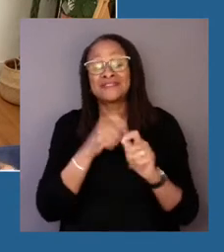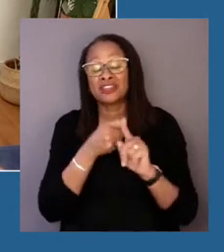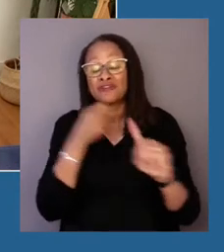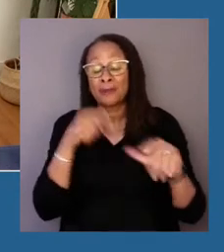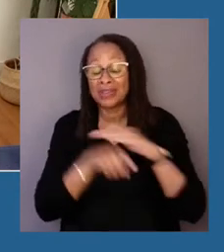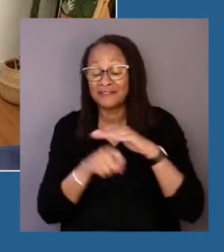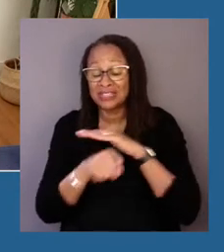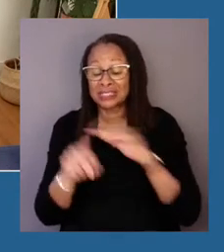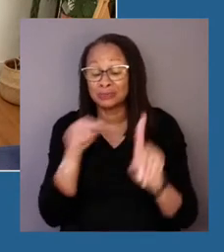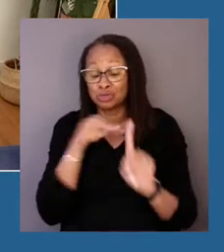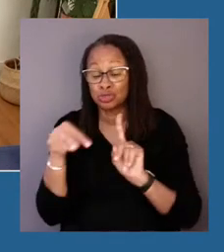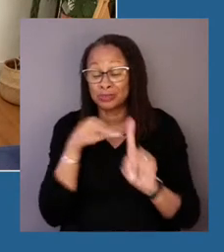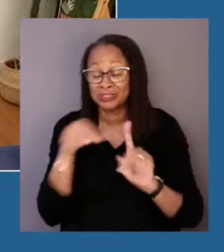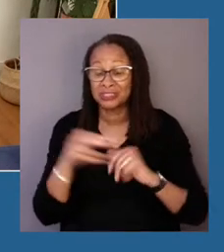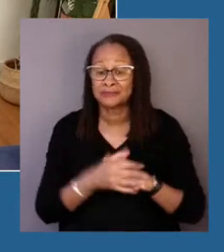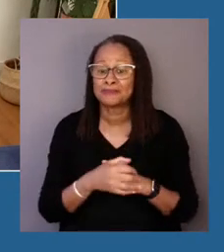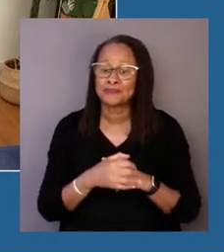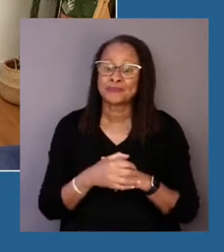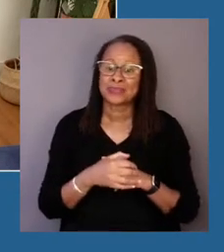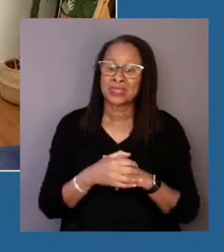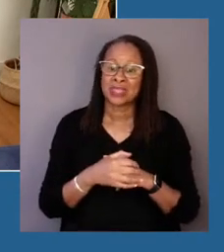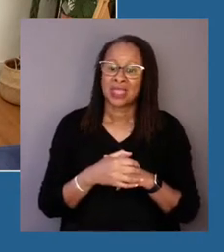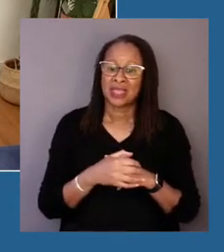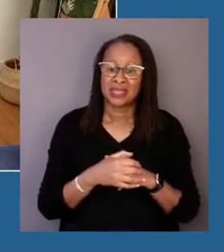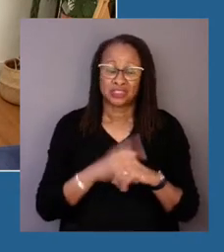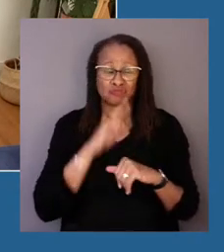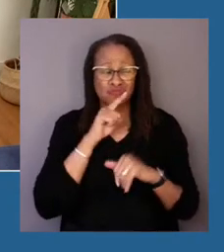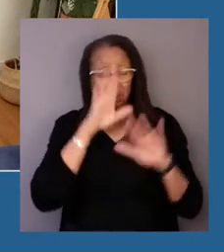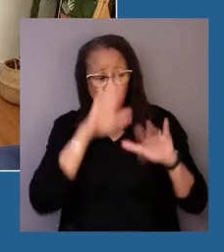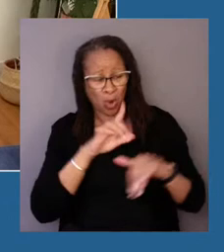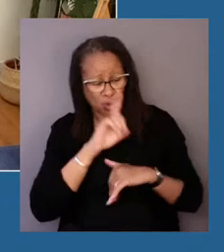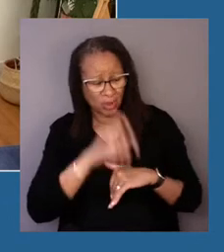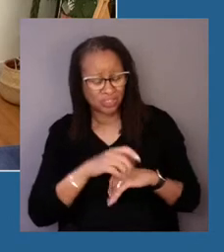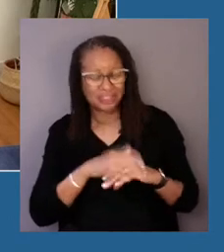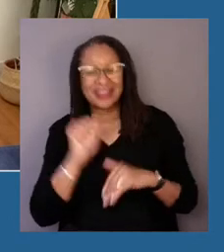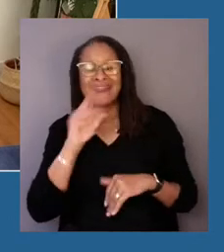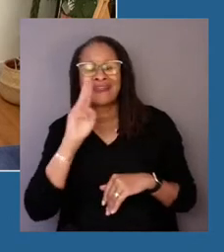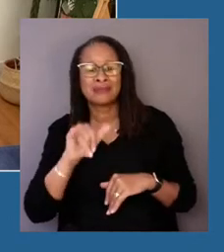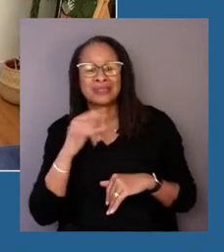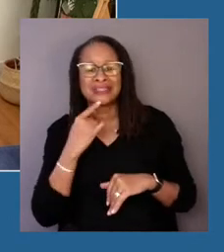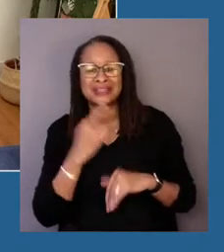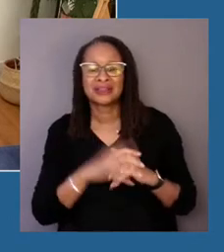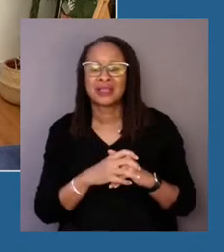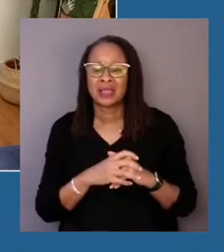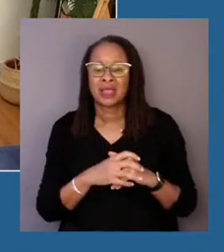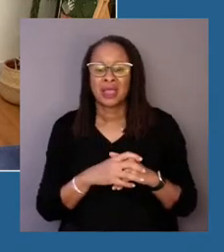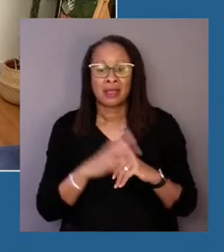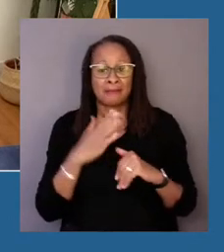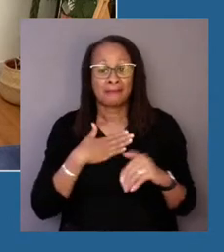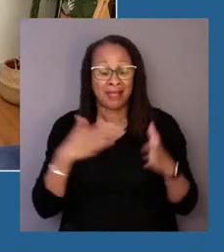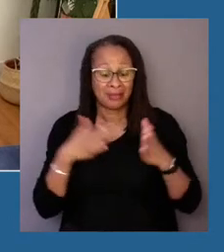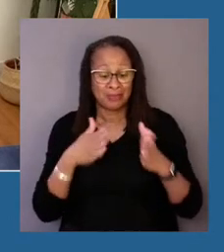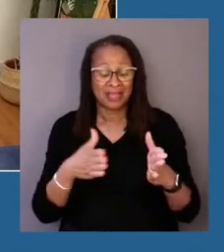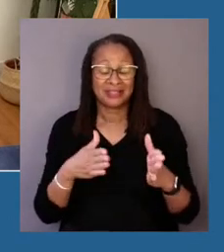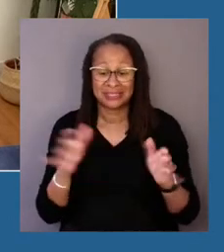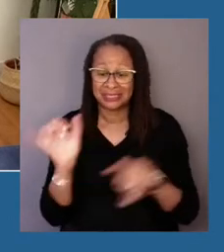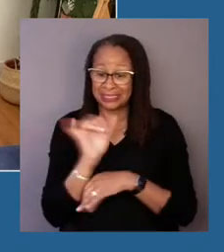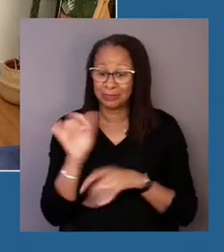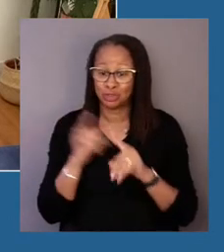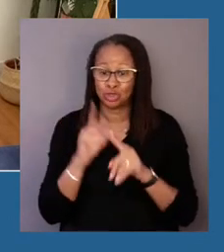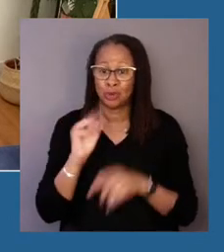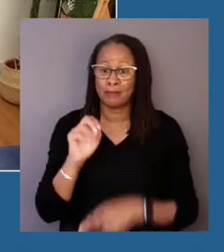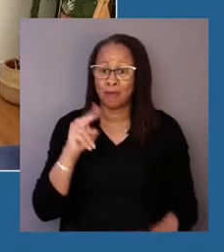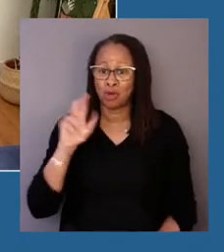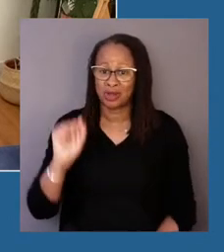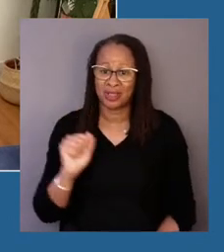That's a great question. It's funny, actually, I feel like my path is somewhat similar to Mona's in that like I was